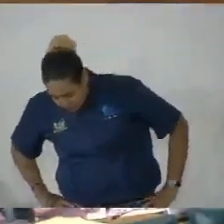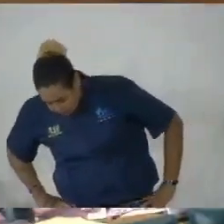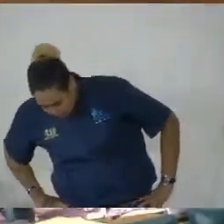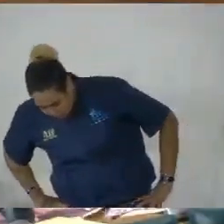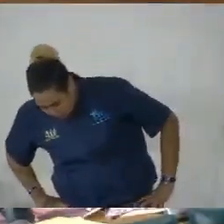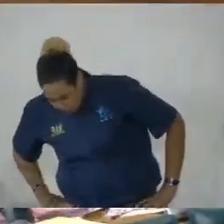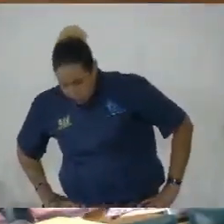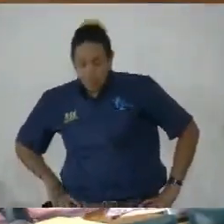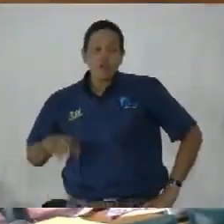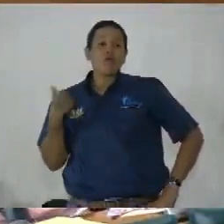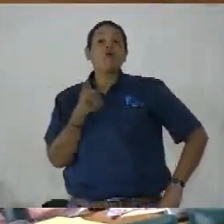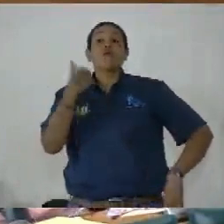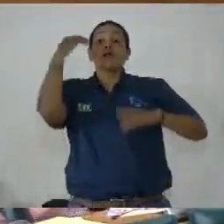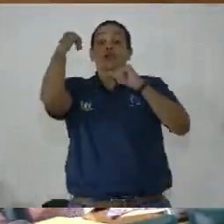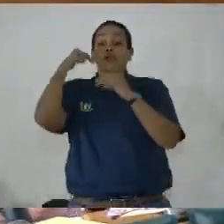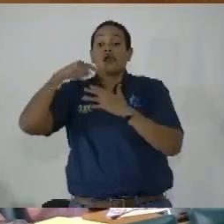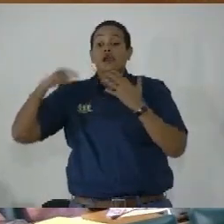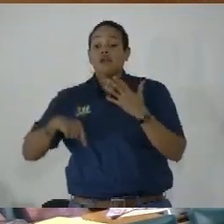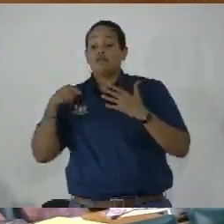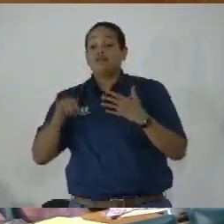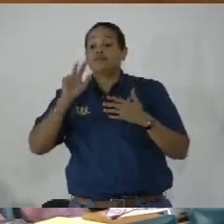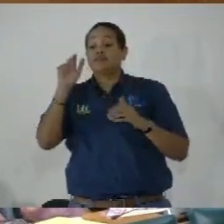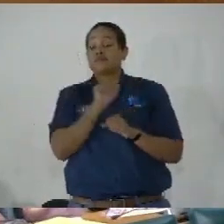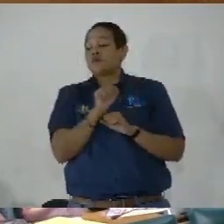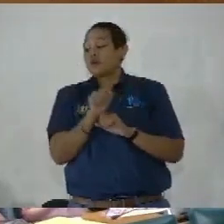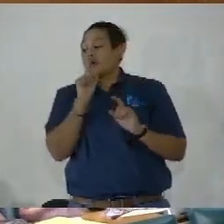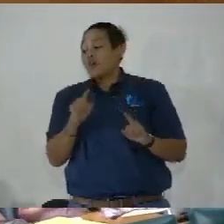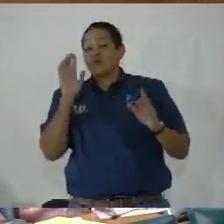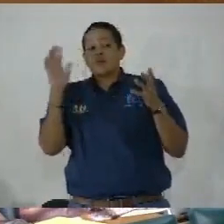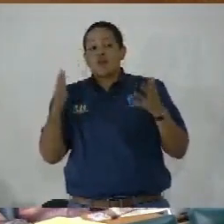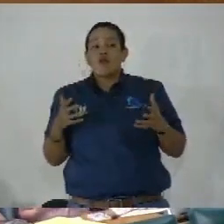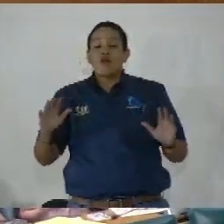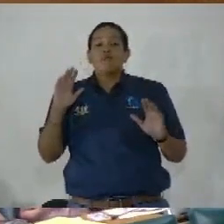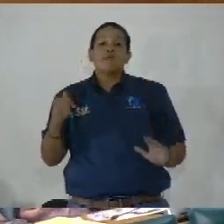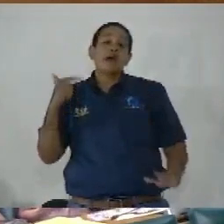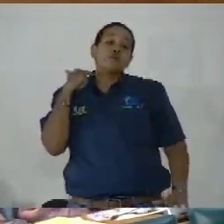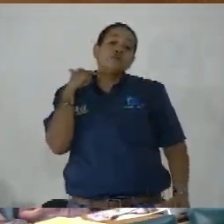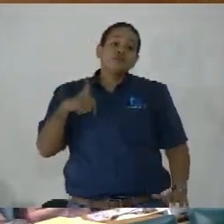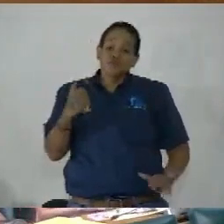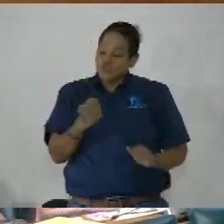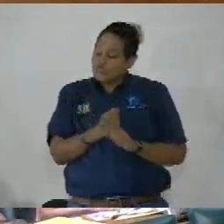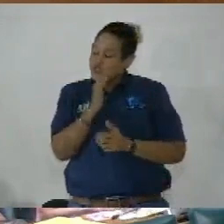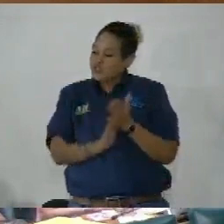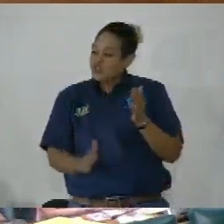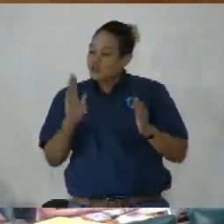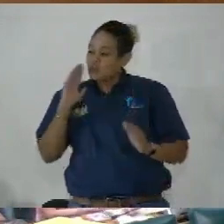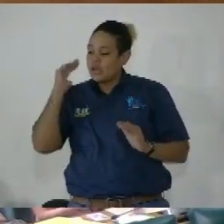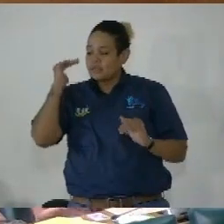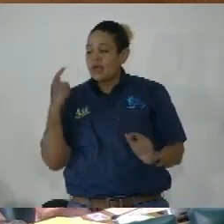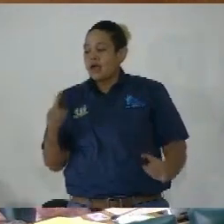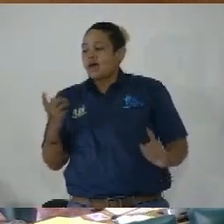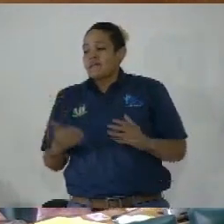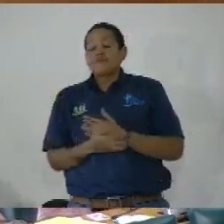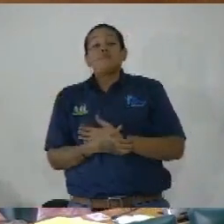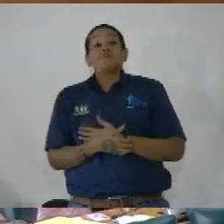and we expect that these 3 work orders will be completed by June of this year.